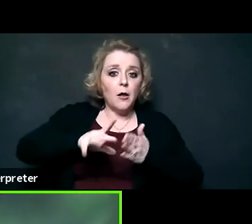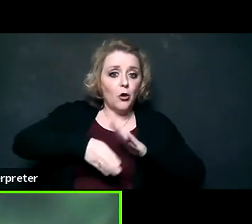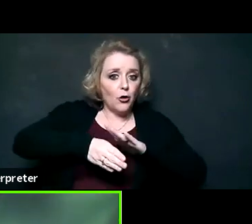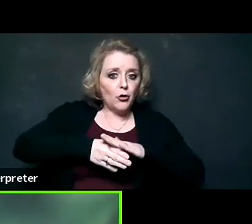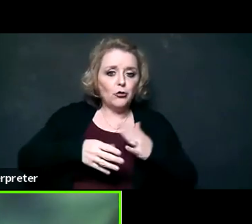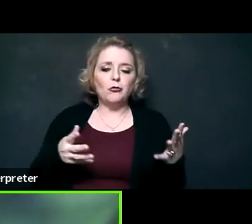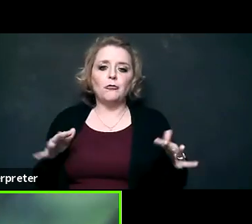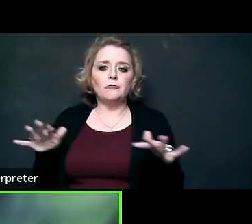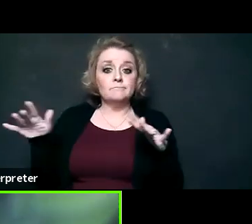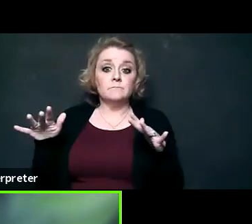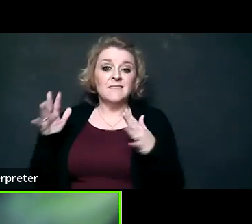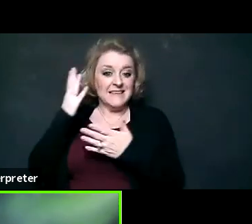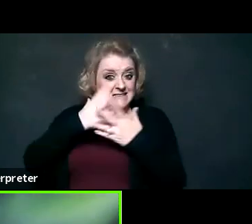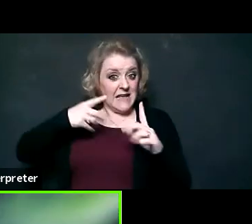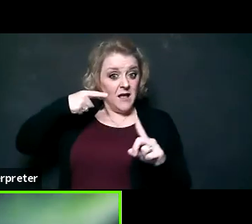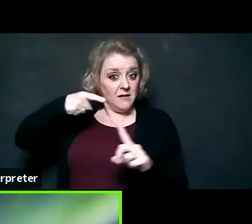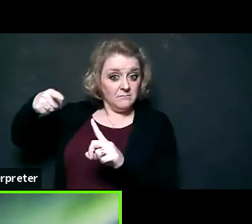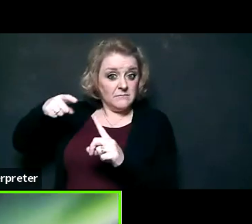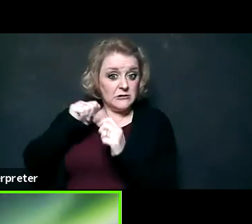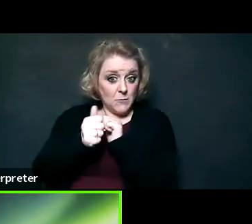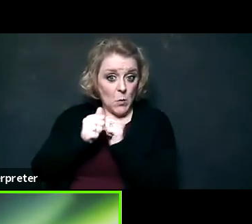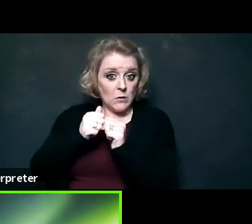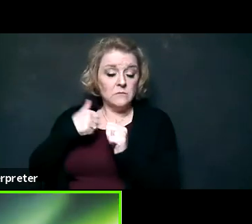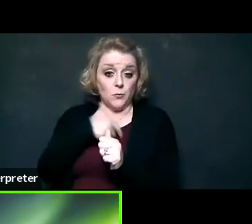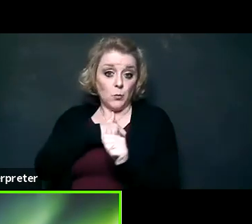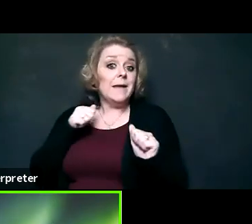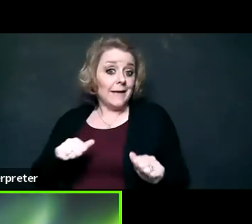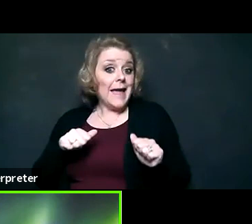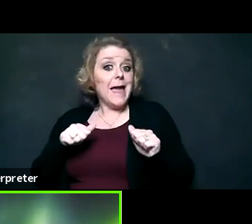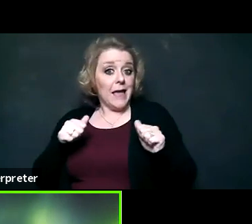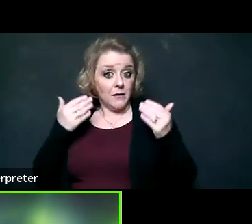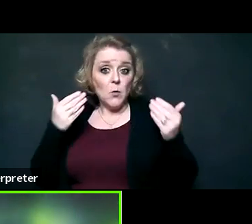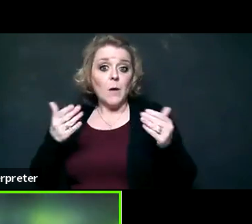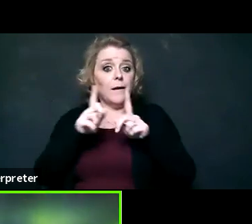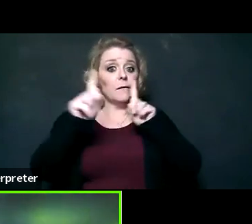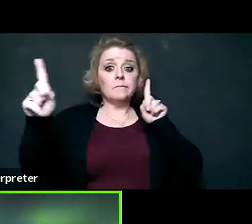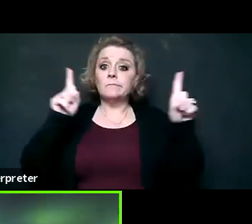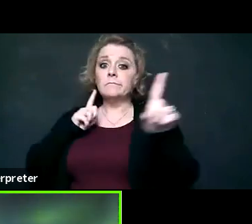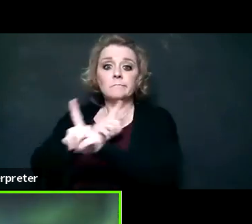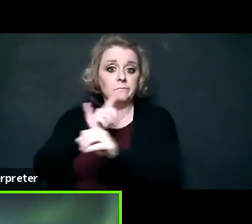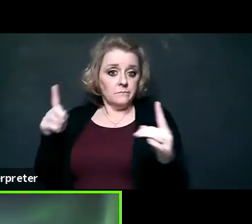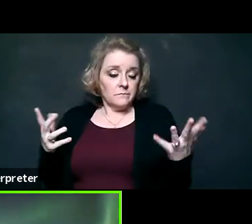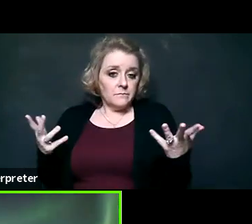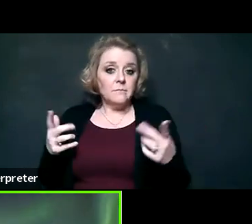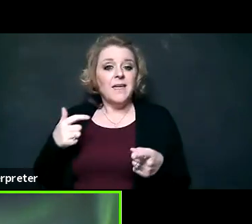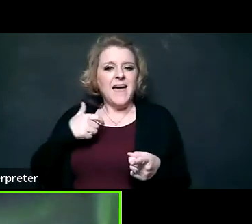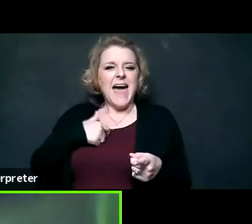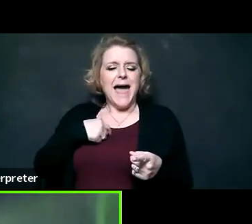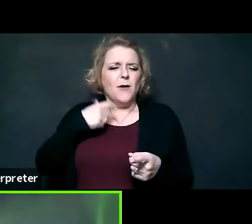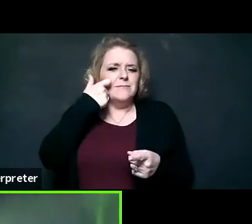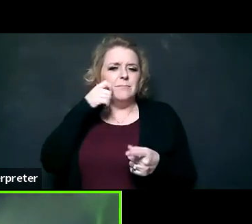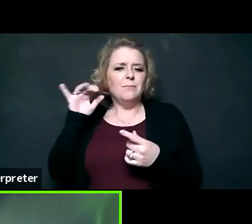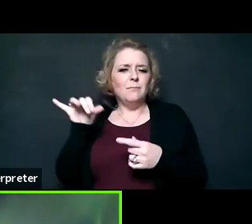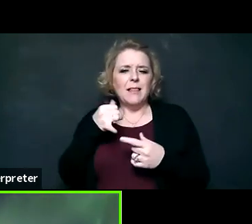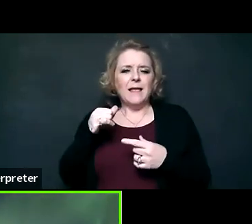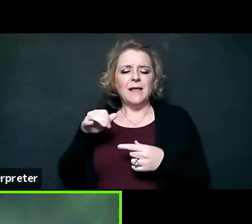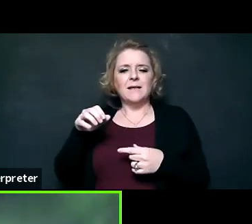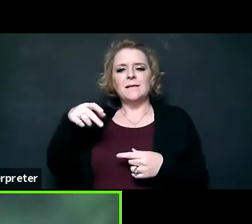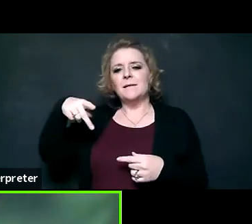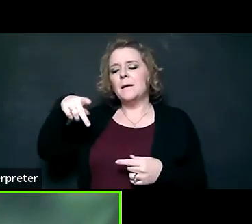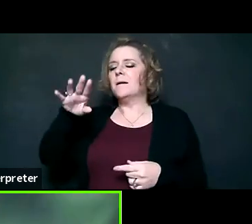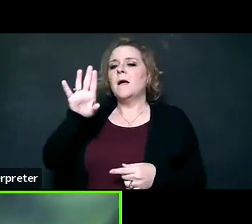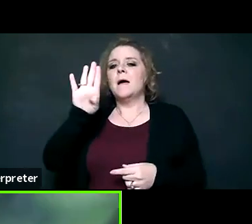down to some of these sports we can work around. And I encourage people to get out and do that. If I was playing badminton, an old person like